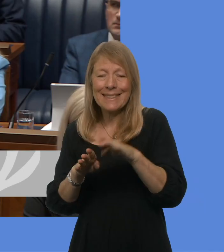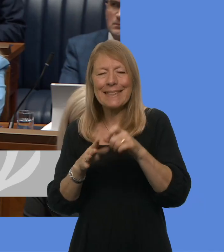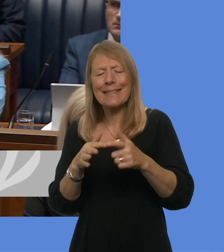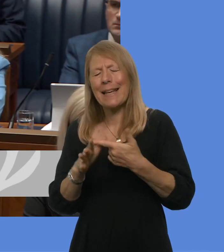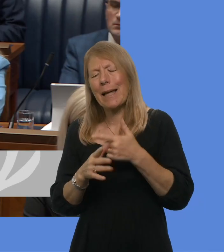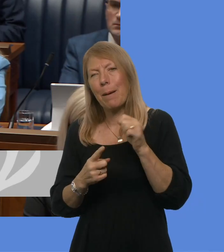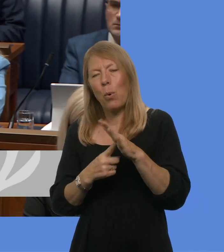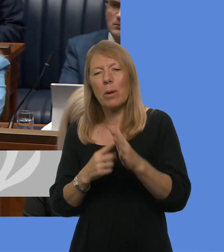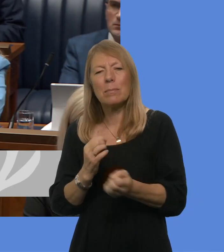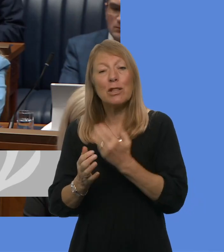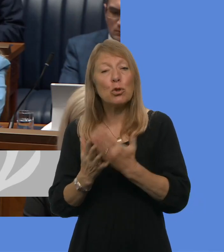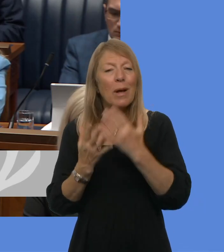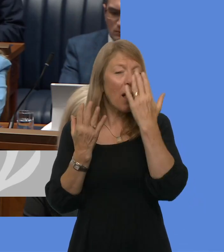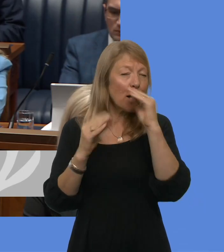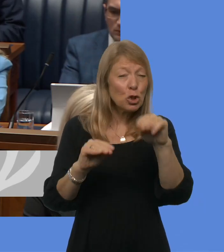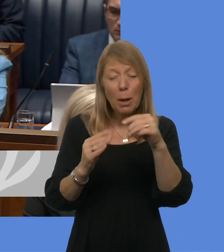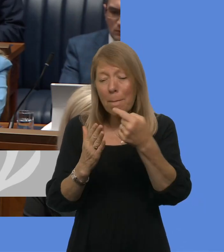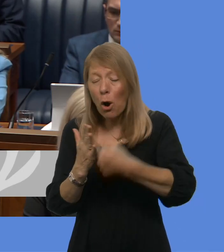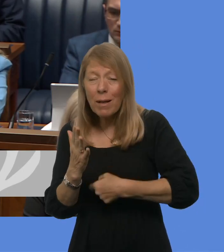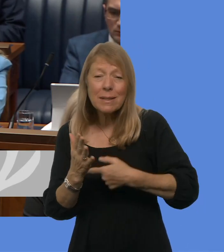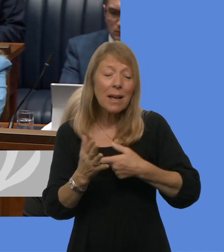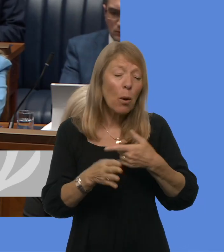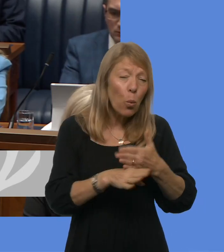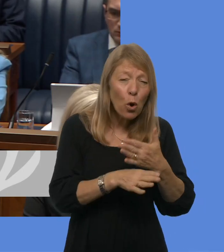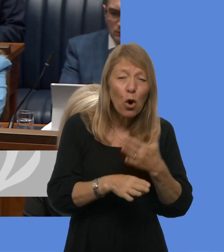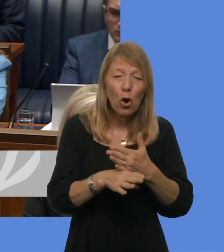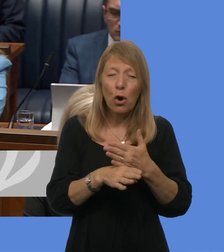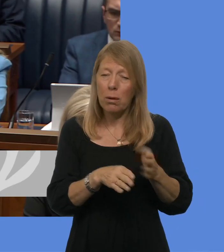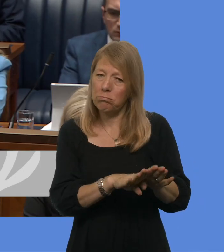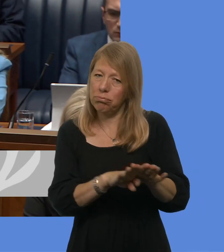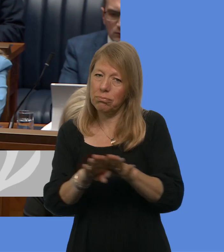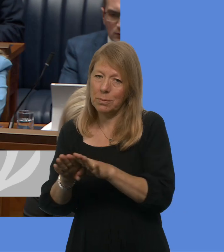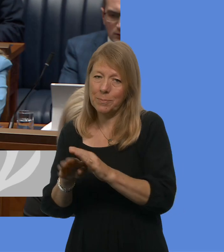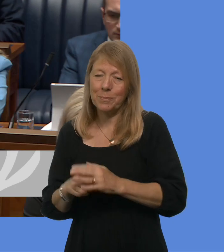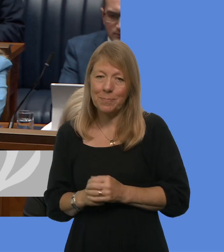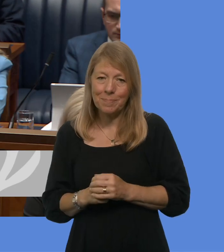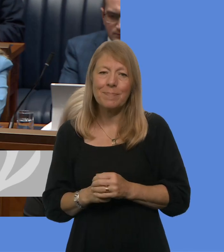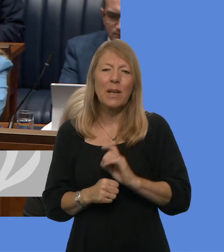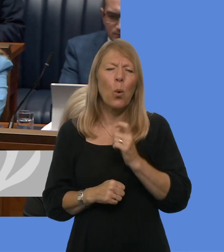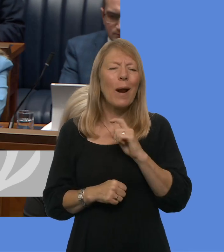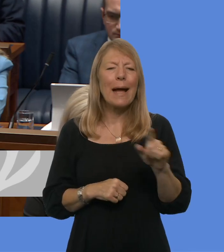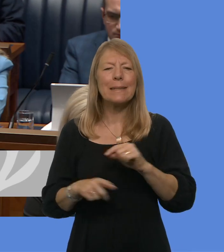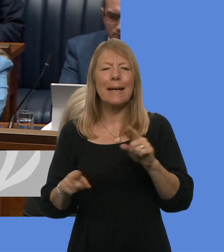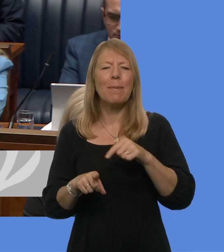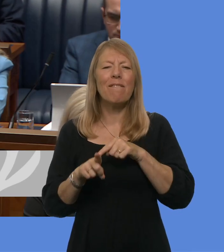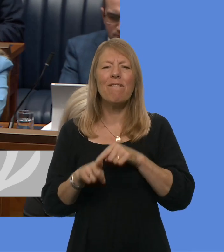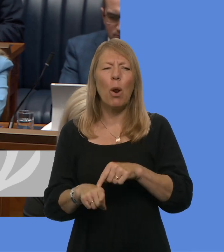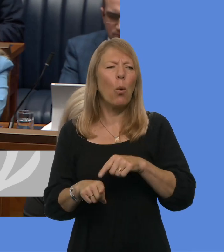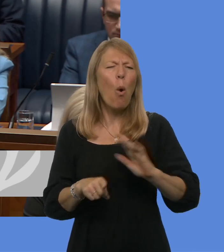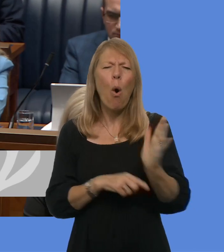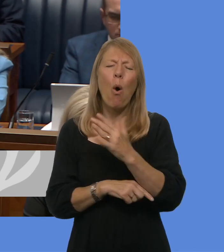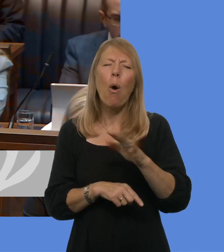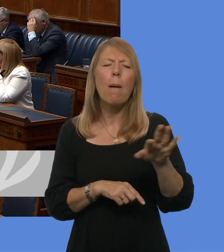policies and interventions. The assessments will be taken by a sample of pupils and will be used to identify national trends in